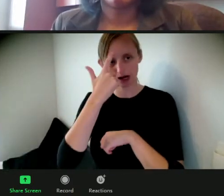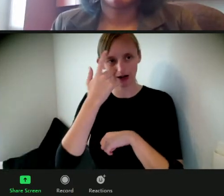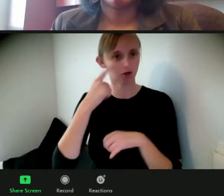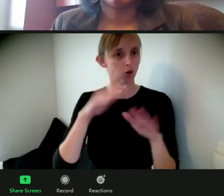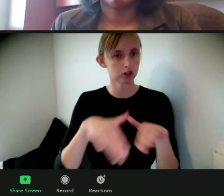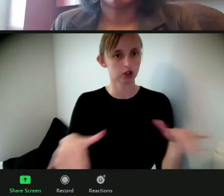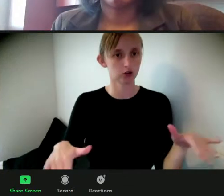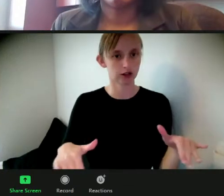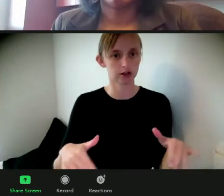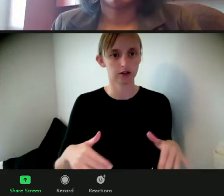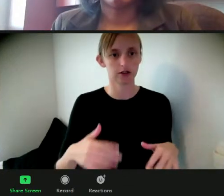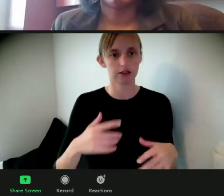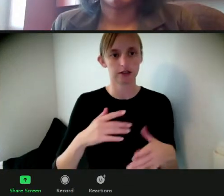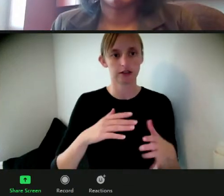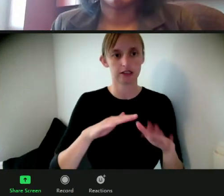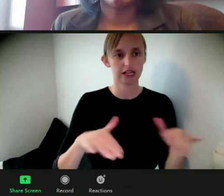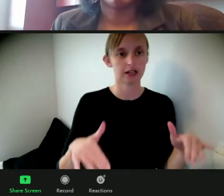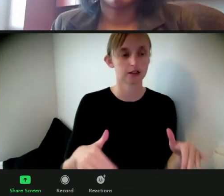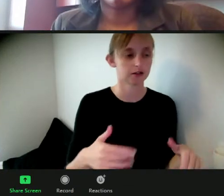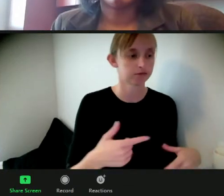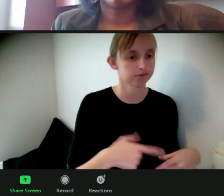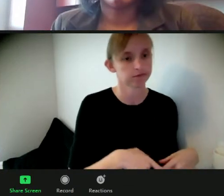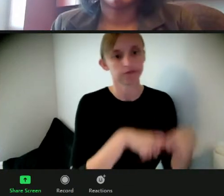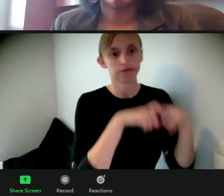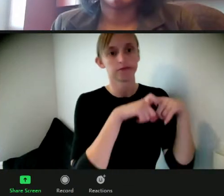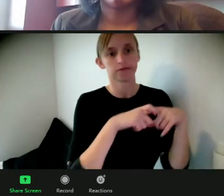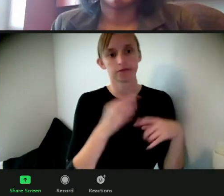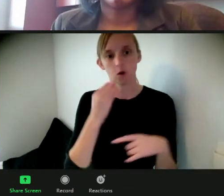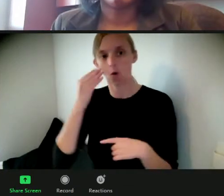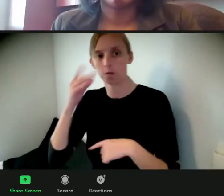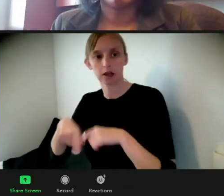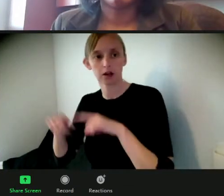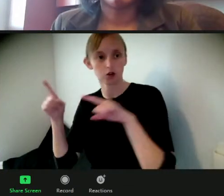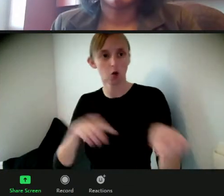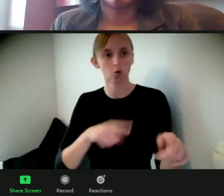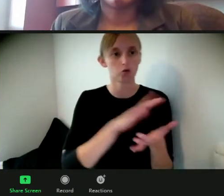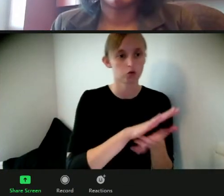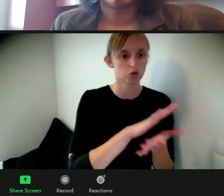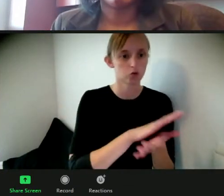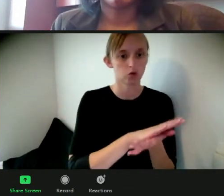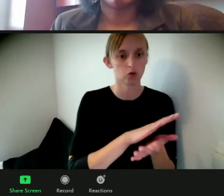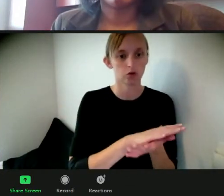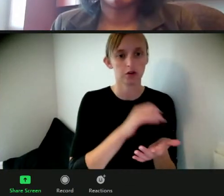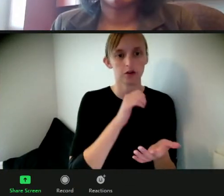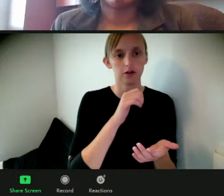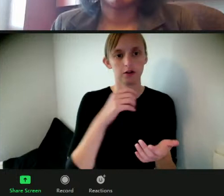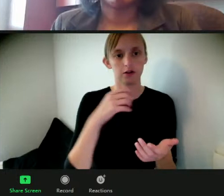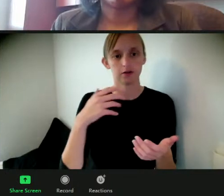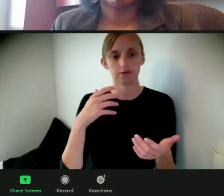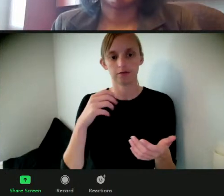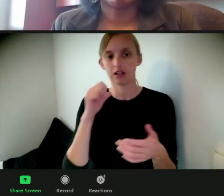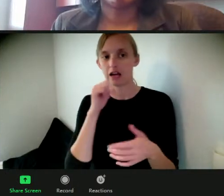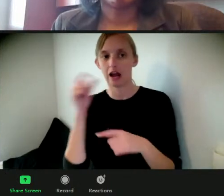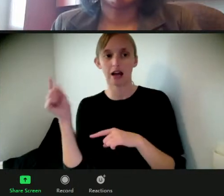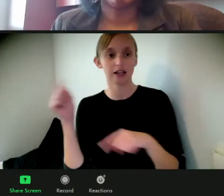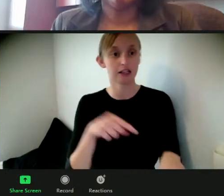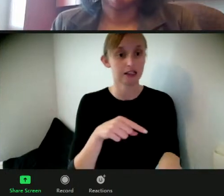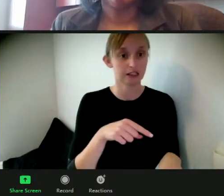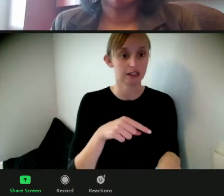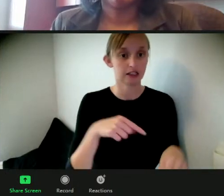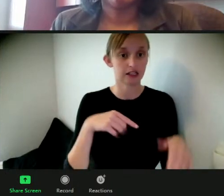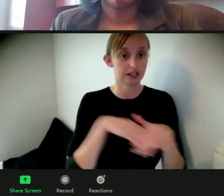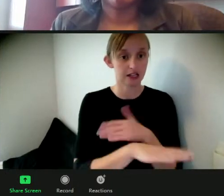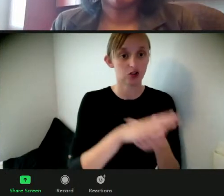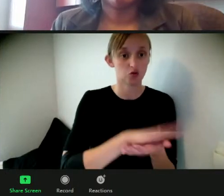the time away that our kids have spent away from school, and explaining to them, these students have been outside of school almost 500 days, a